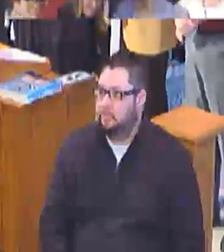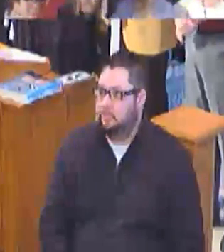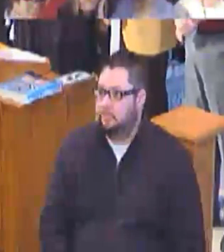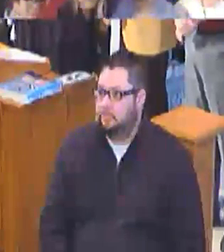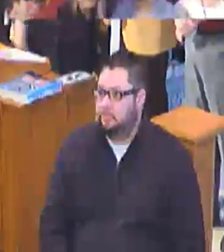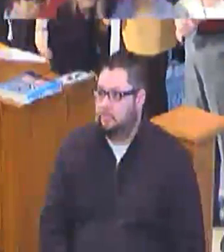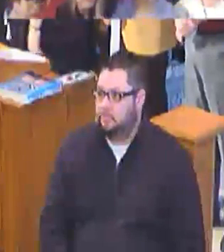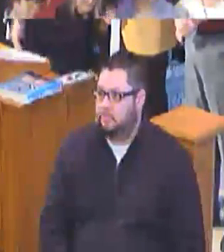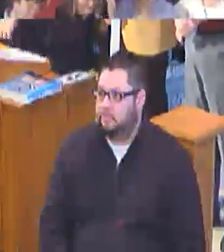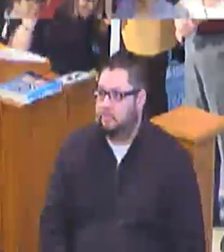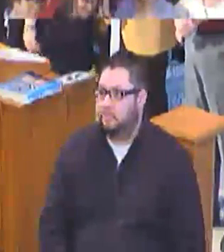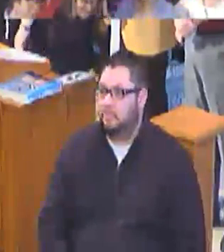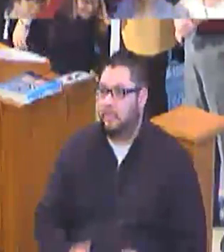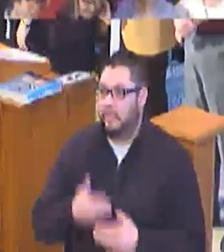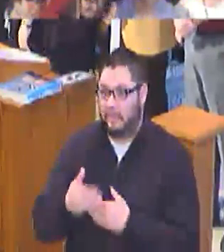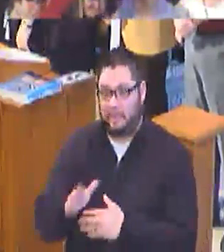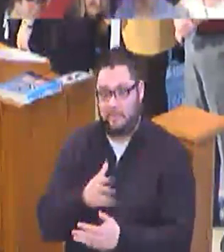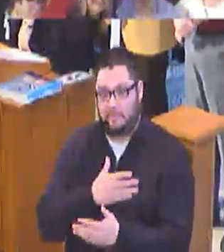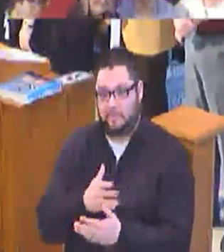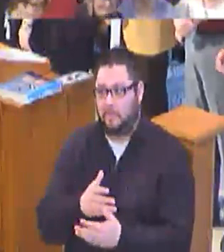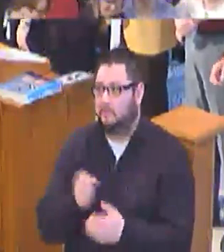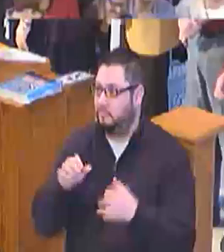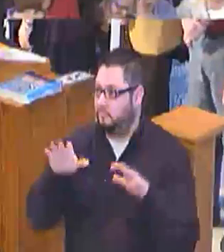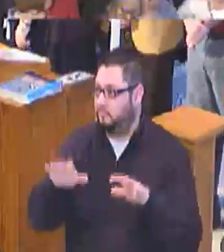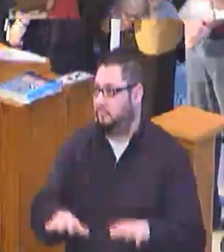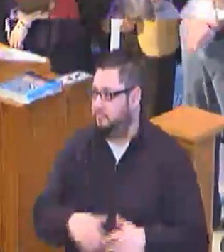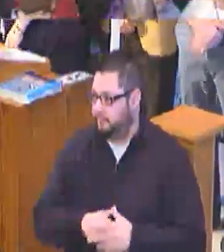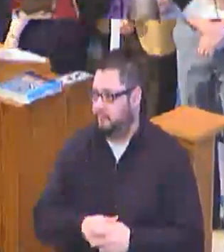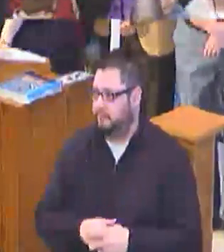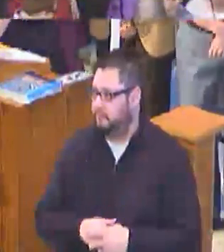And while we sing our next song, we invite you to be seated.